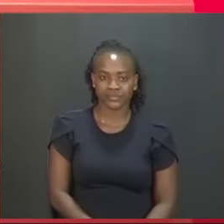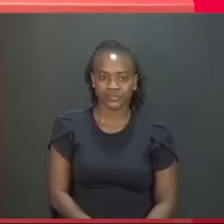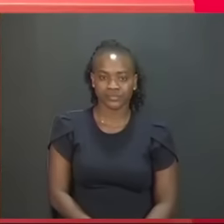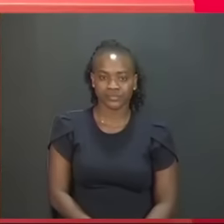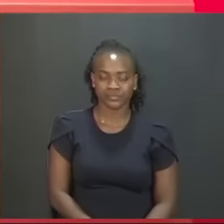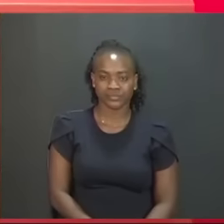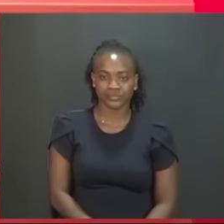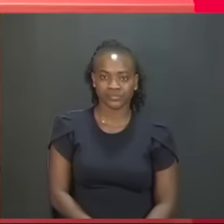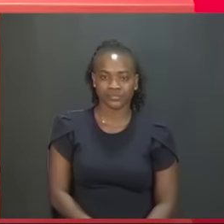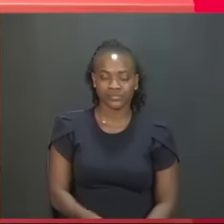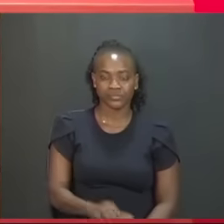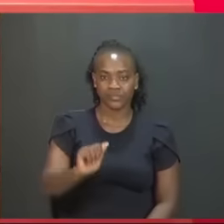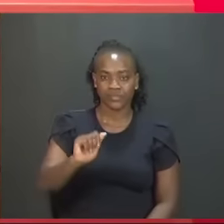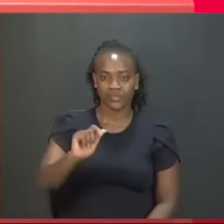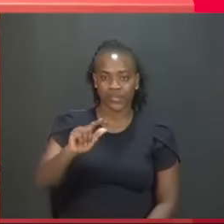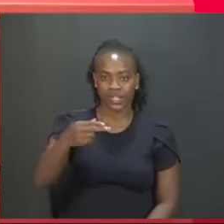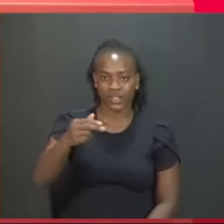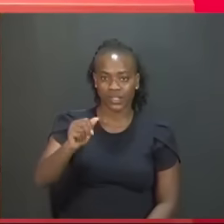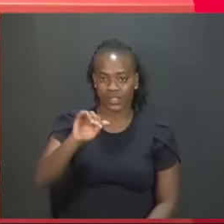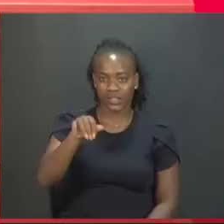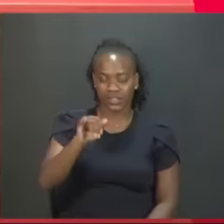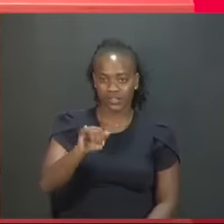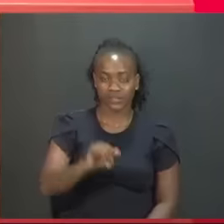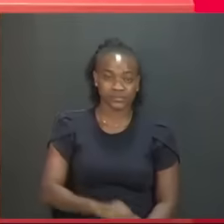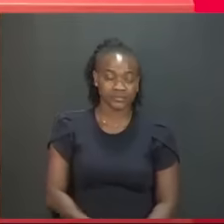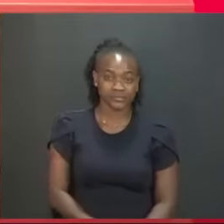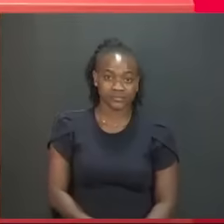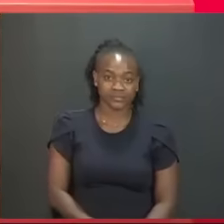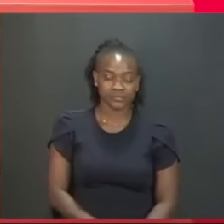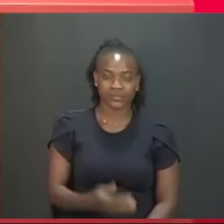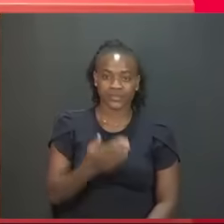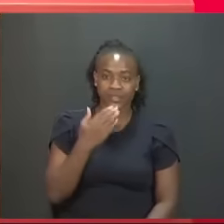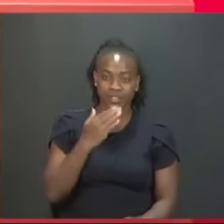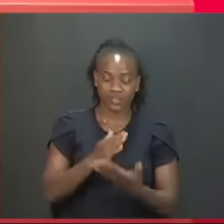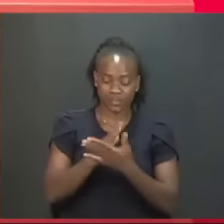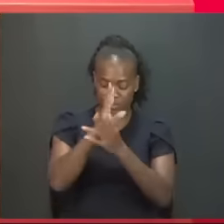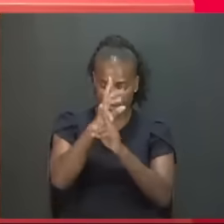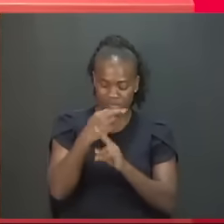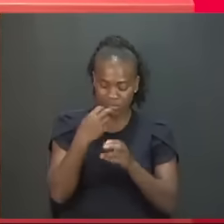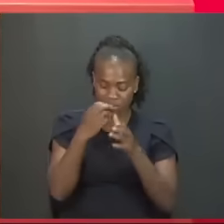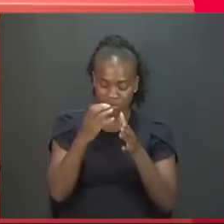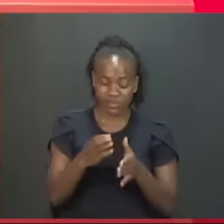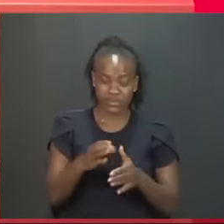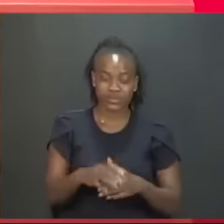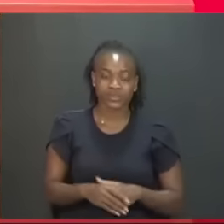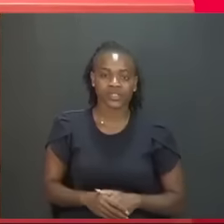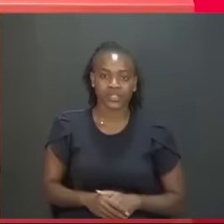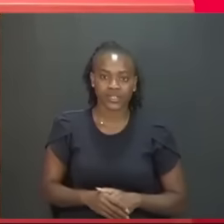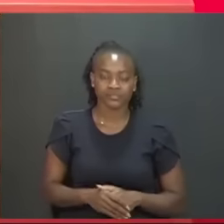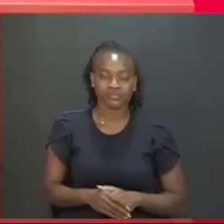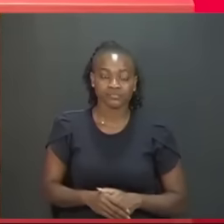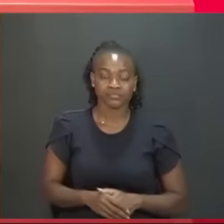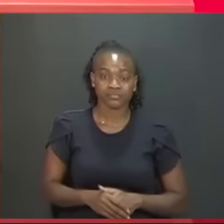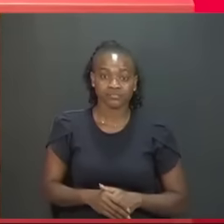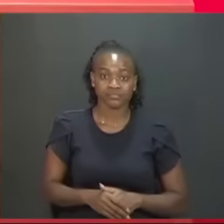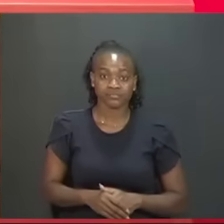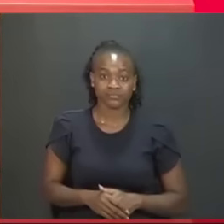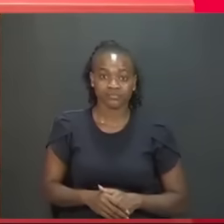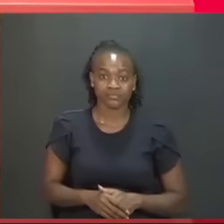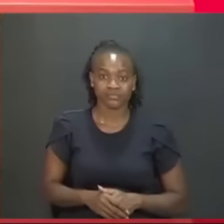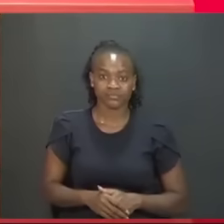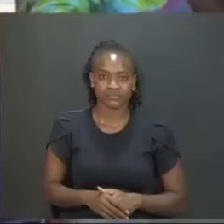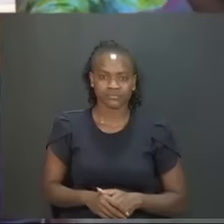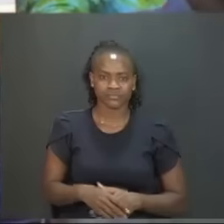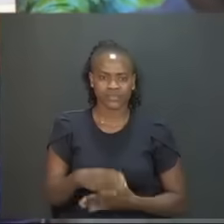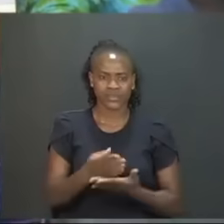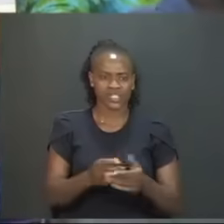Yes, Alaji. Thank you very much, Right Honourable Speaker. Mr. Speaker, for some time now, members